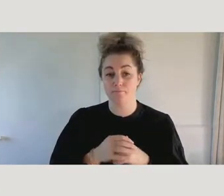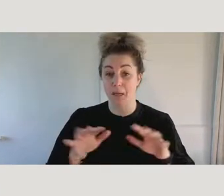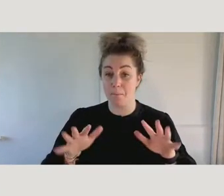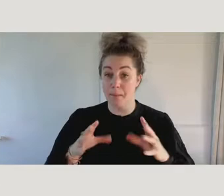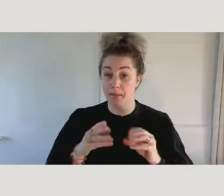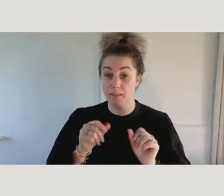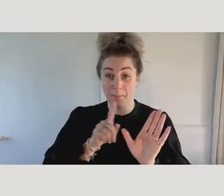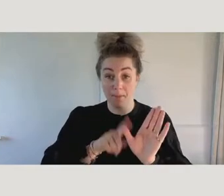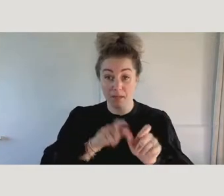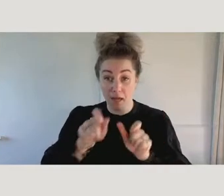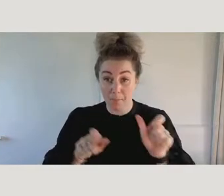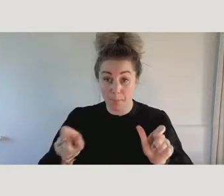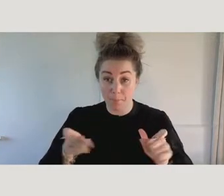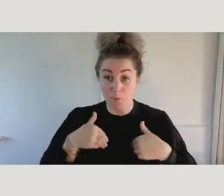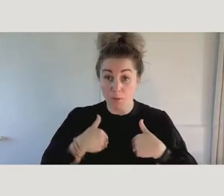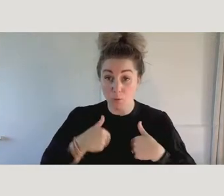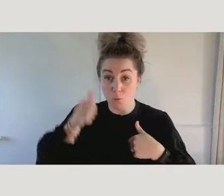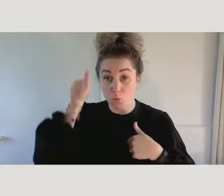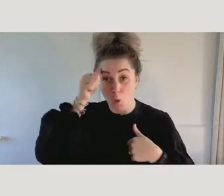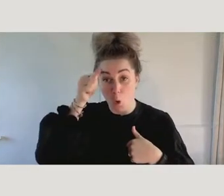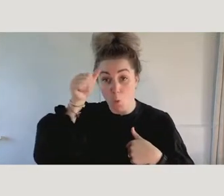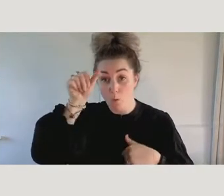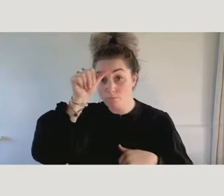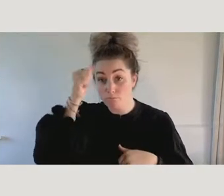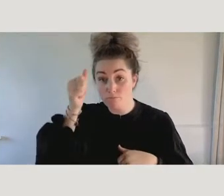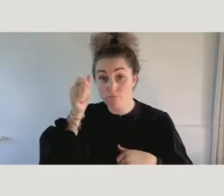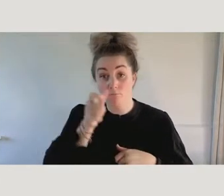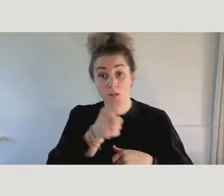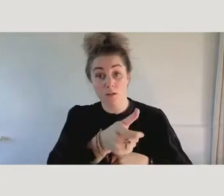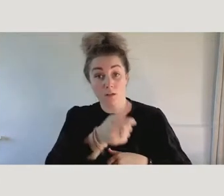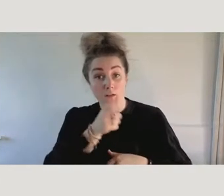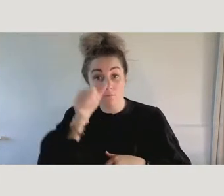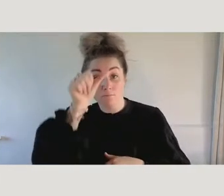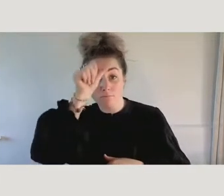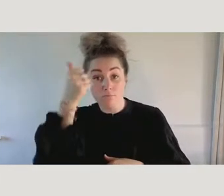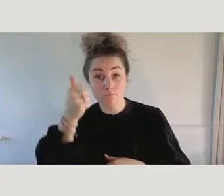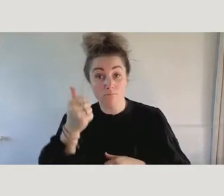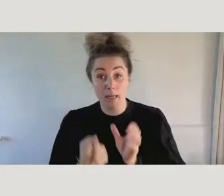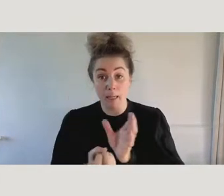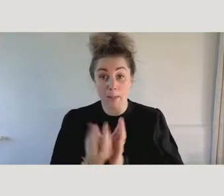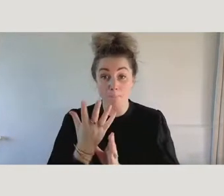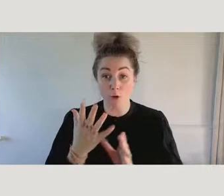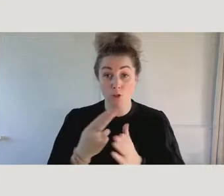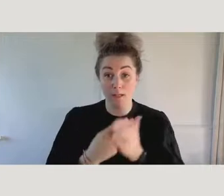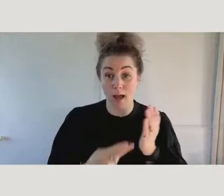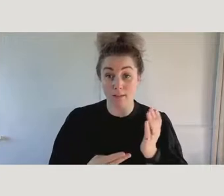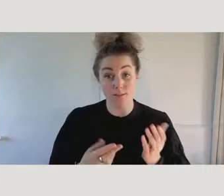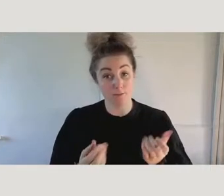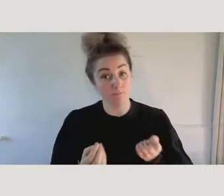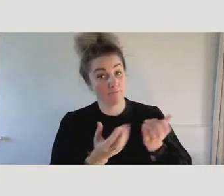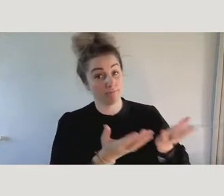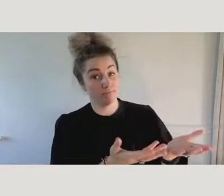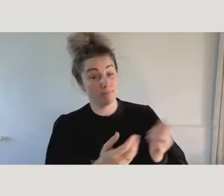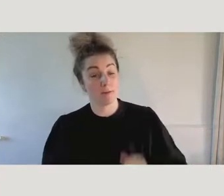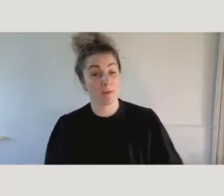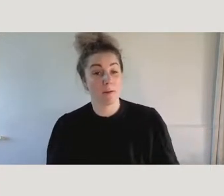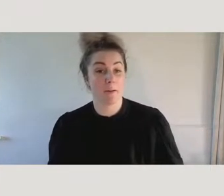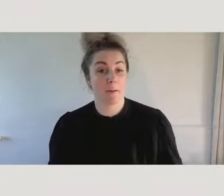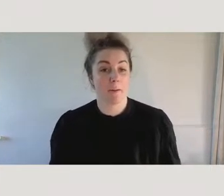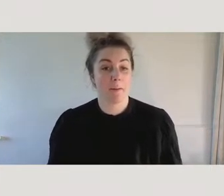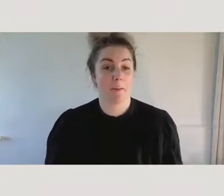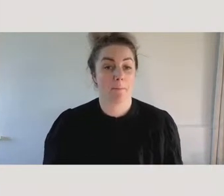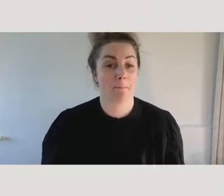of our younger younger and emerging artists as well yeah that was juicy Pizza